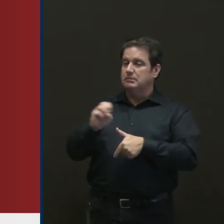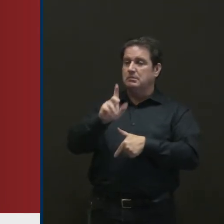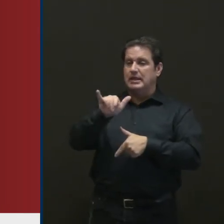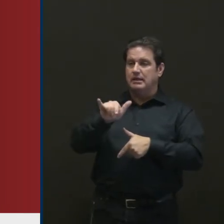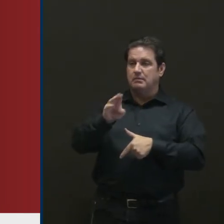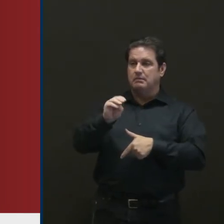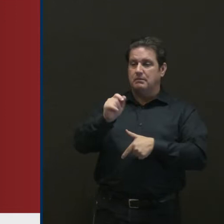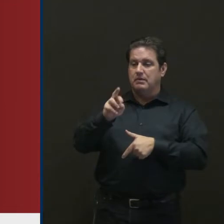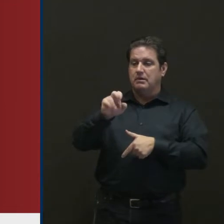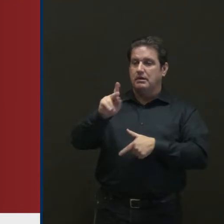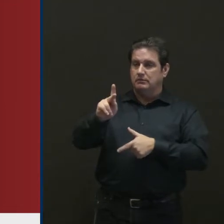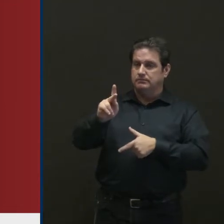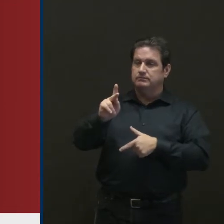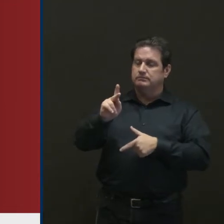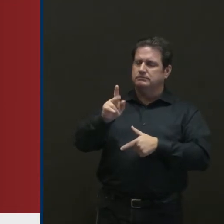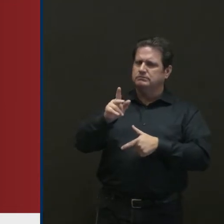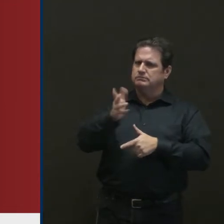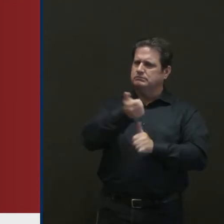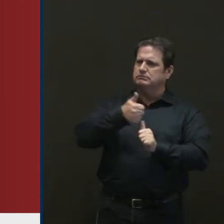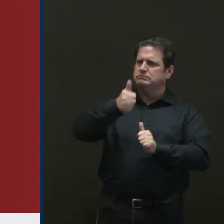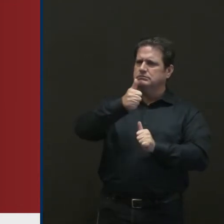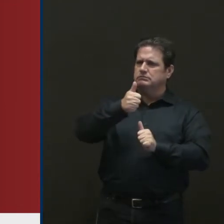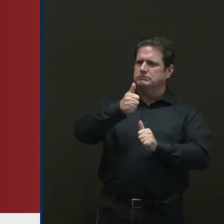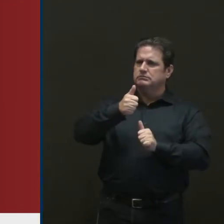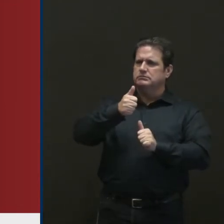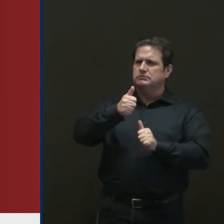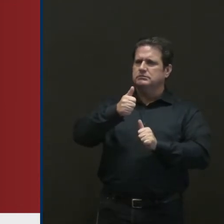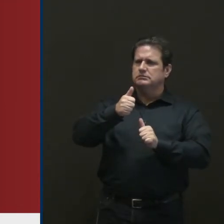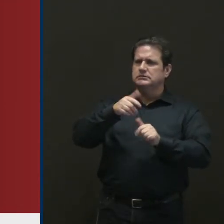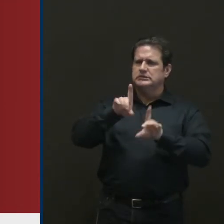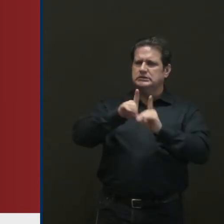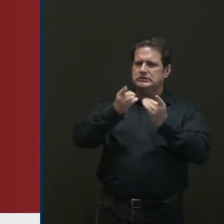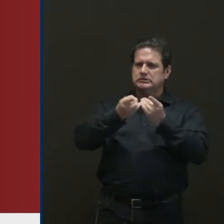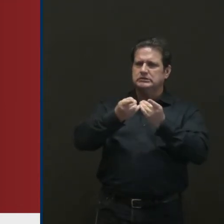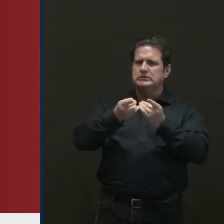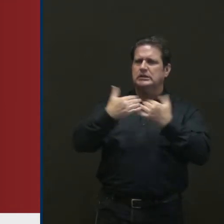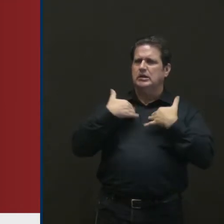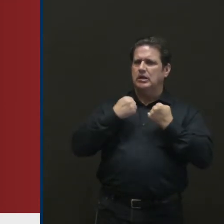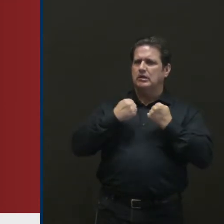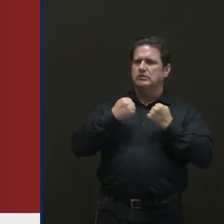Magarik, who's going to talk about a very interesting and I think important